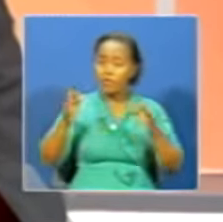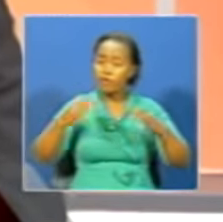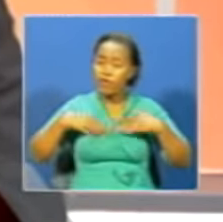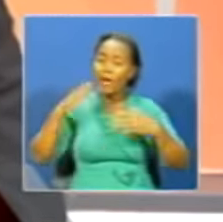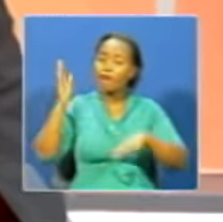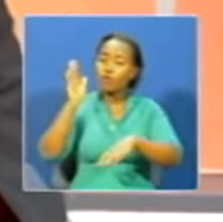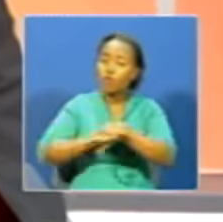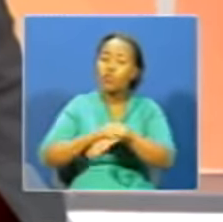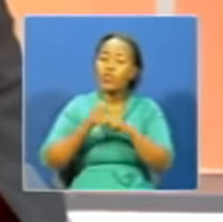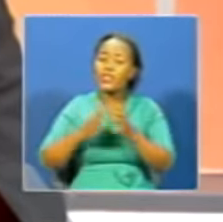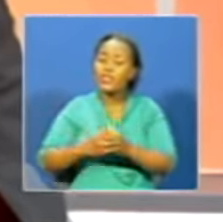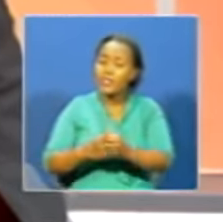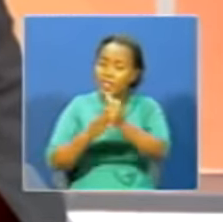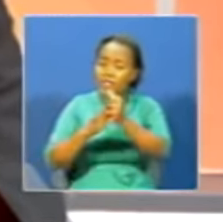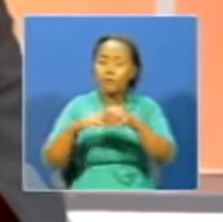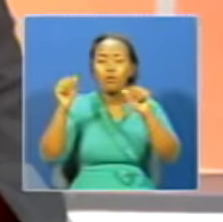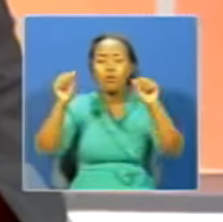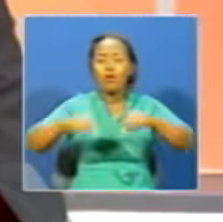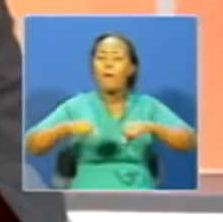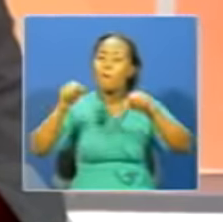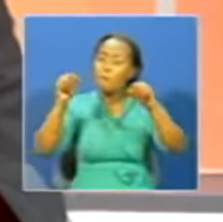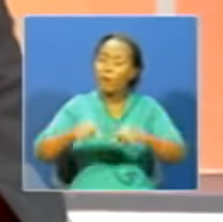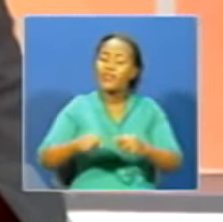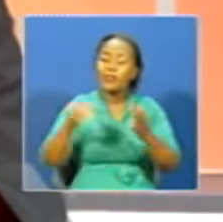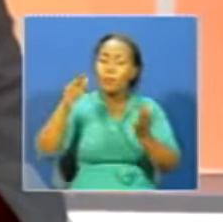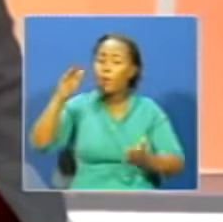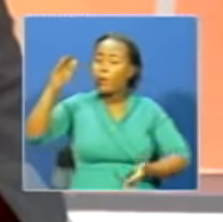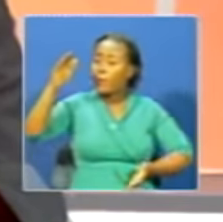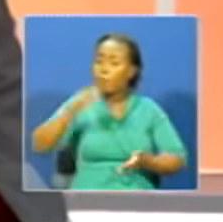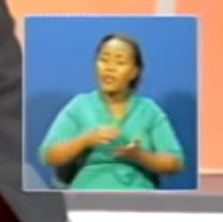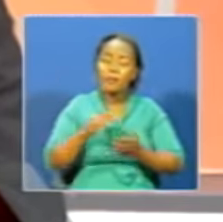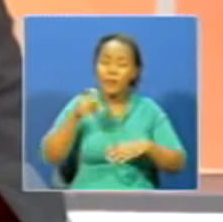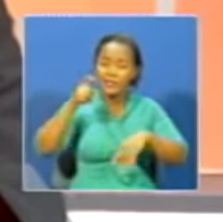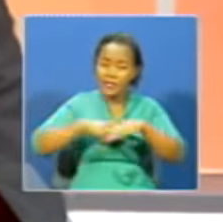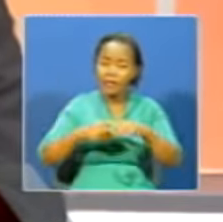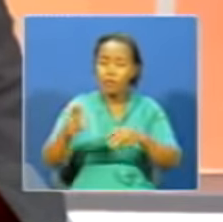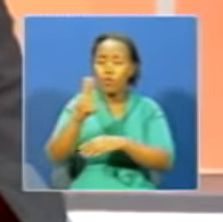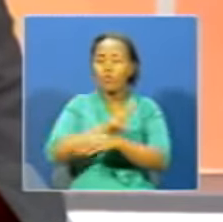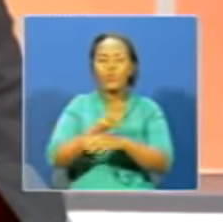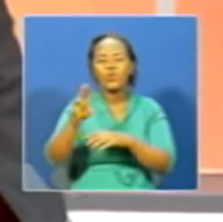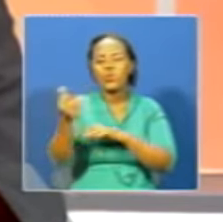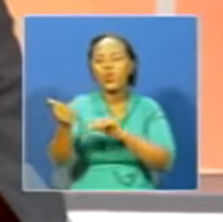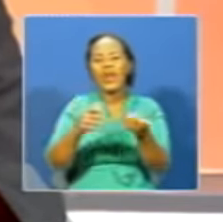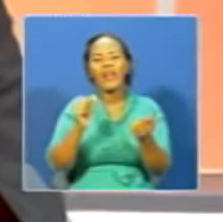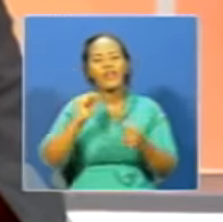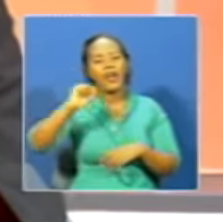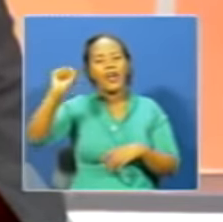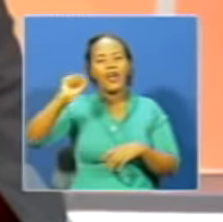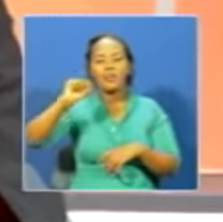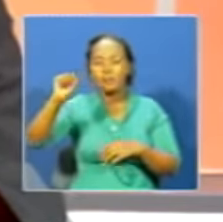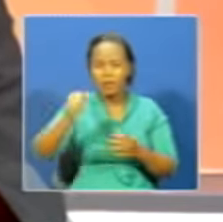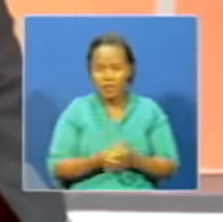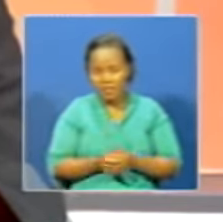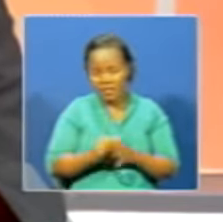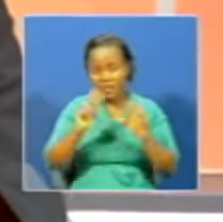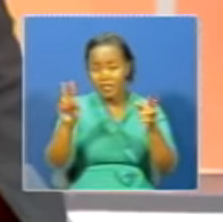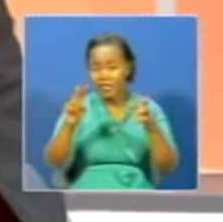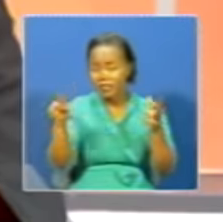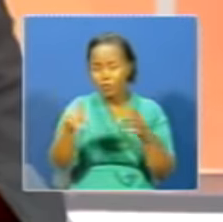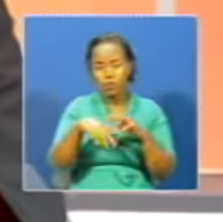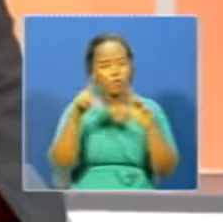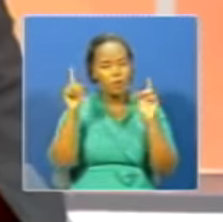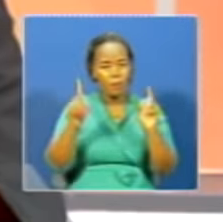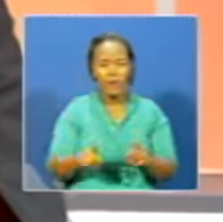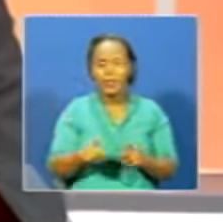mm-hmm. we can minimize mm-hmm. the time that we put on these other issues. Okay. Yeah, let us be realistic. Okay. We